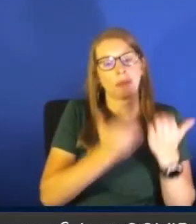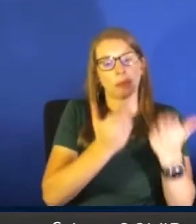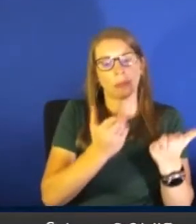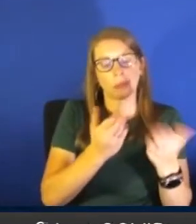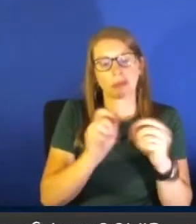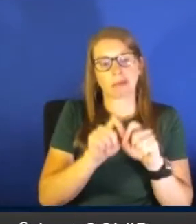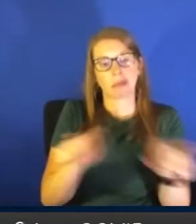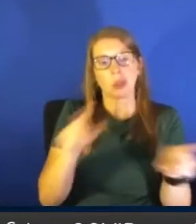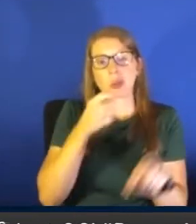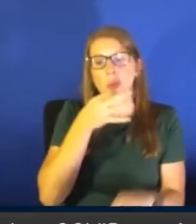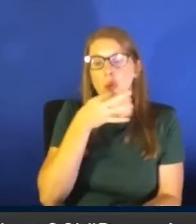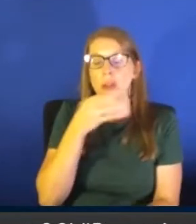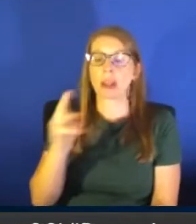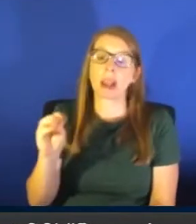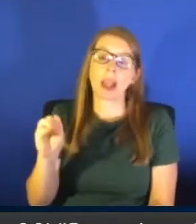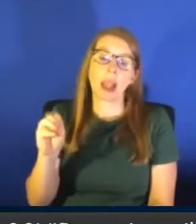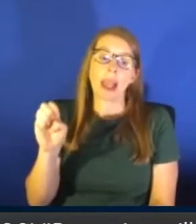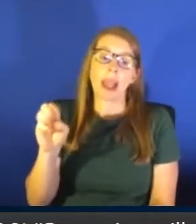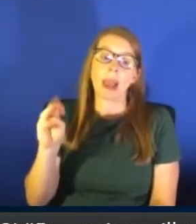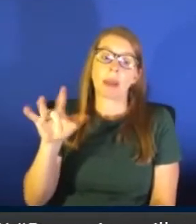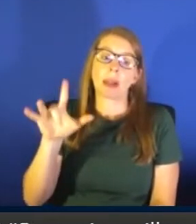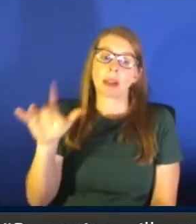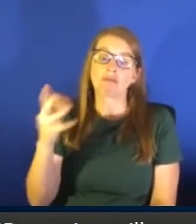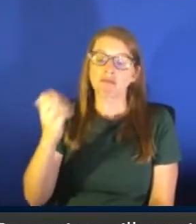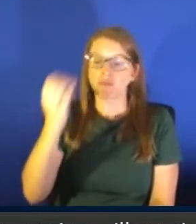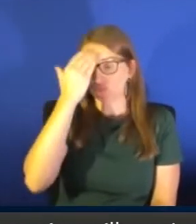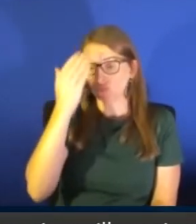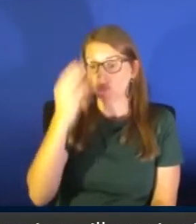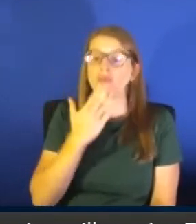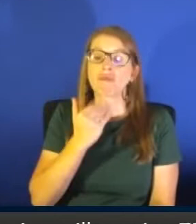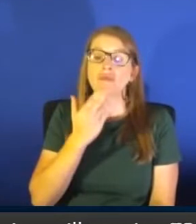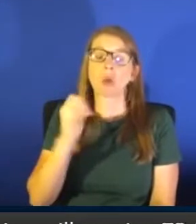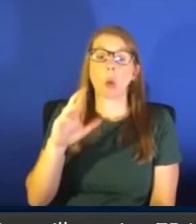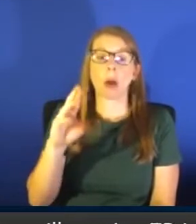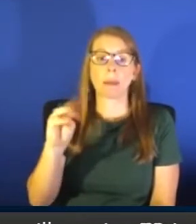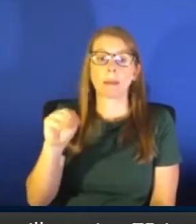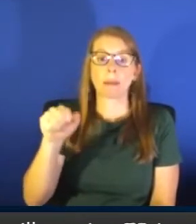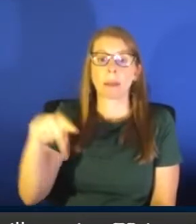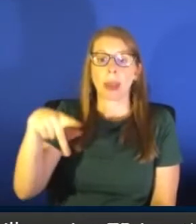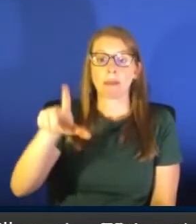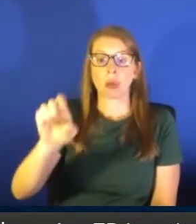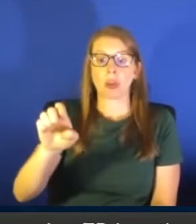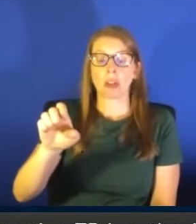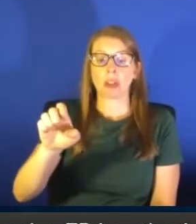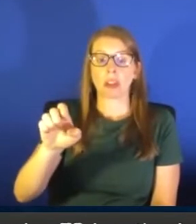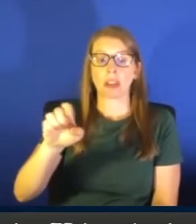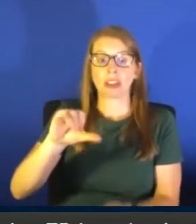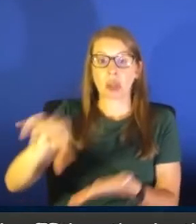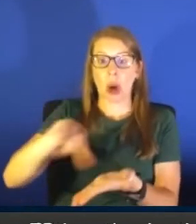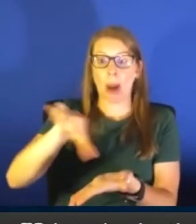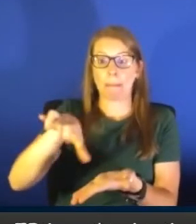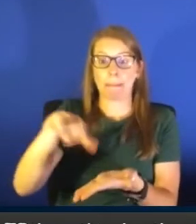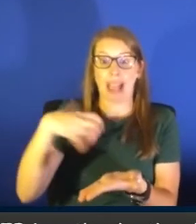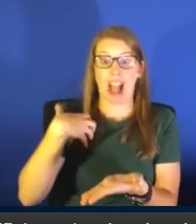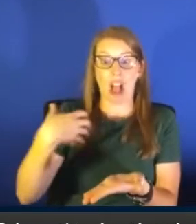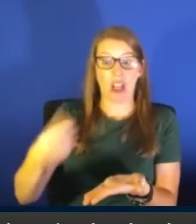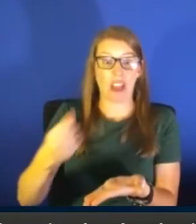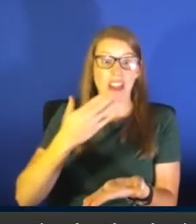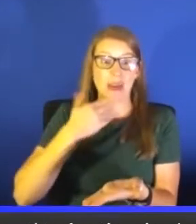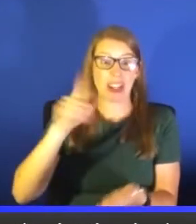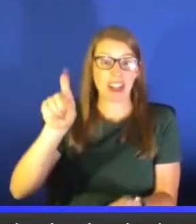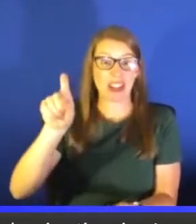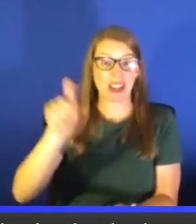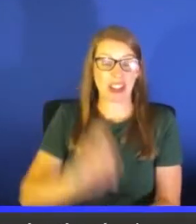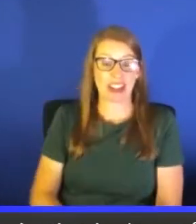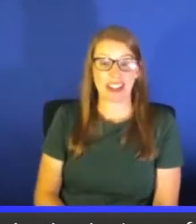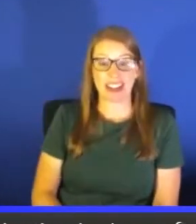Okay, Emily wants to know, could honey or maple syrup be considered healthy sweeteners? Great, that's